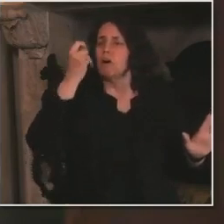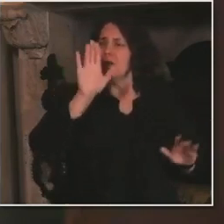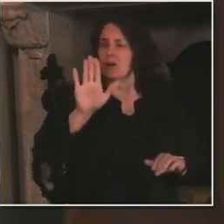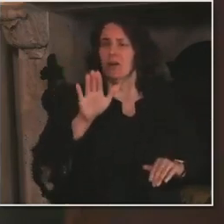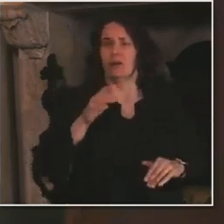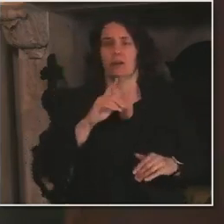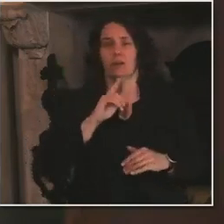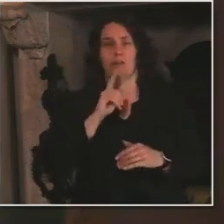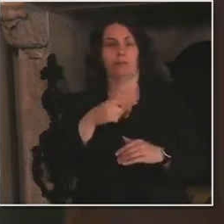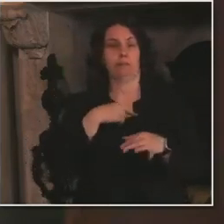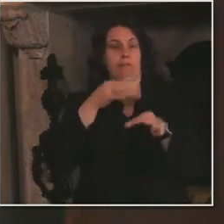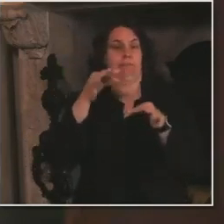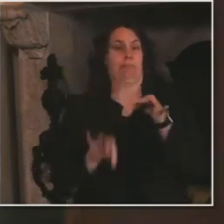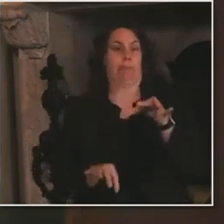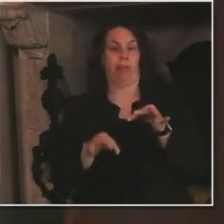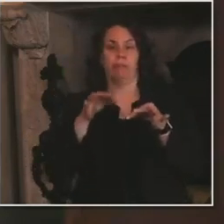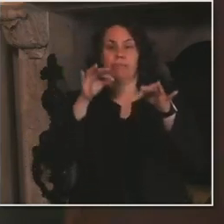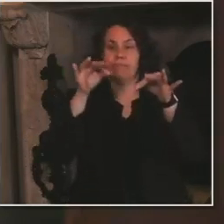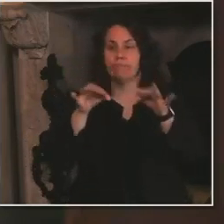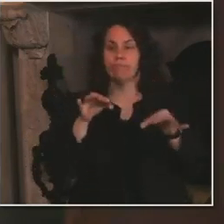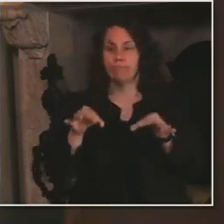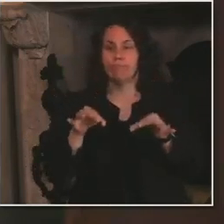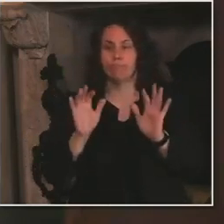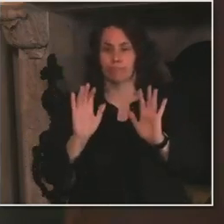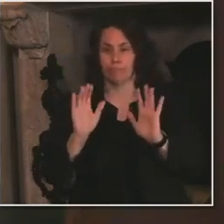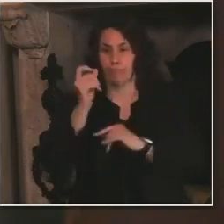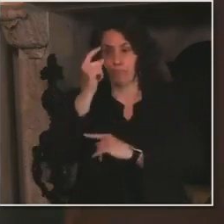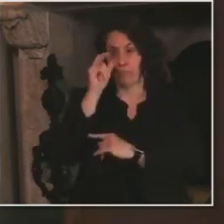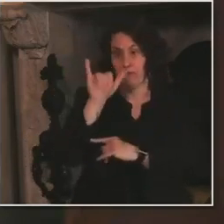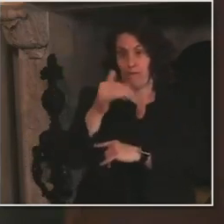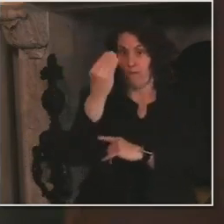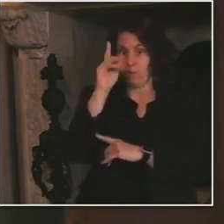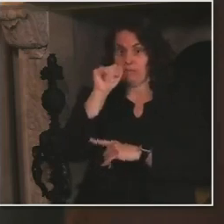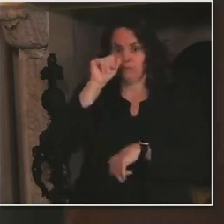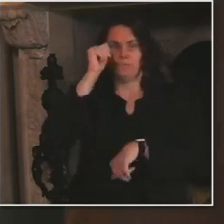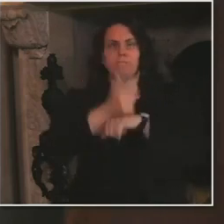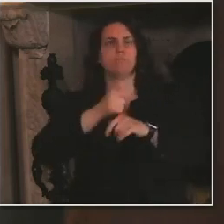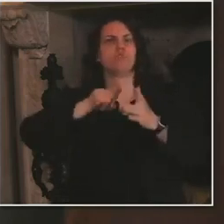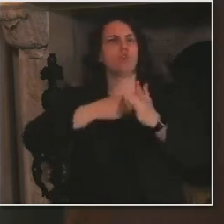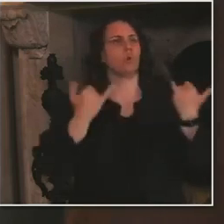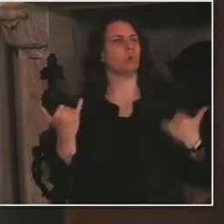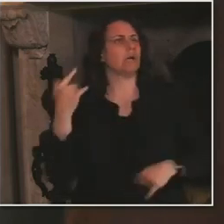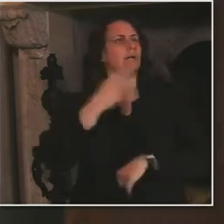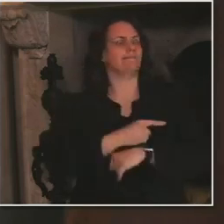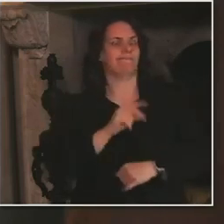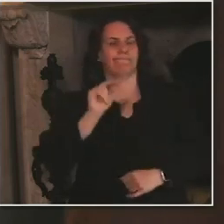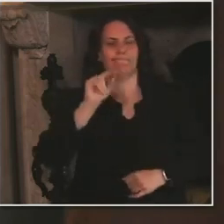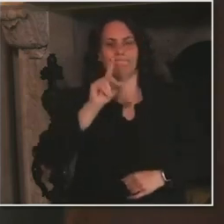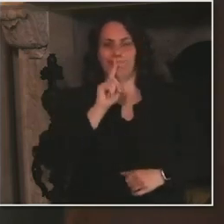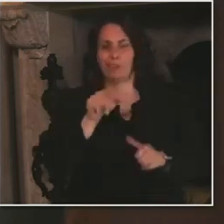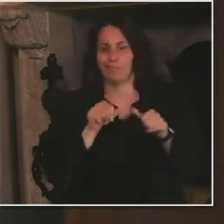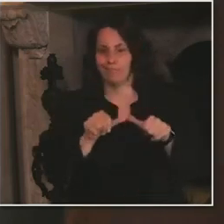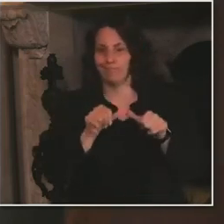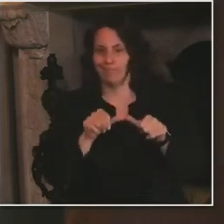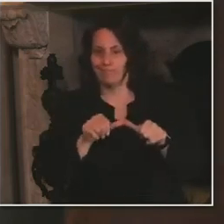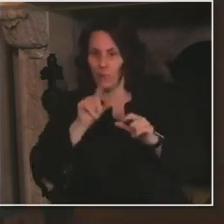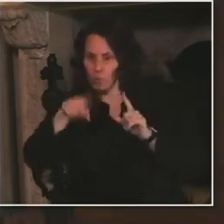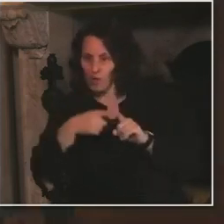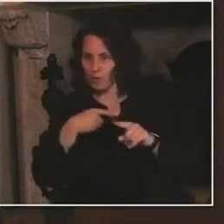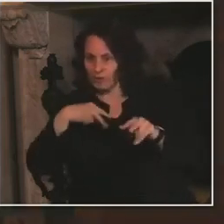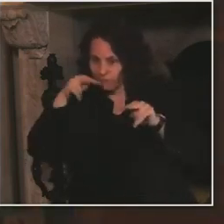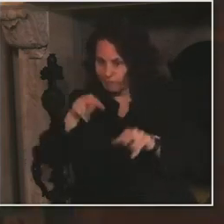it. So it is a rolling 14-day trajectory where we're attempting to smooth out the bumps. Yeah, no,